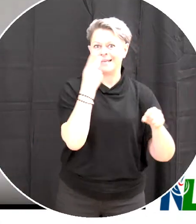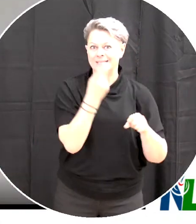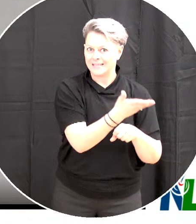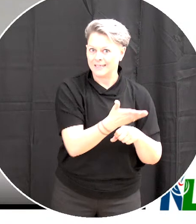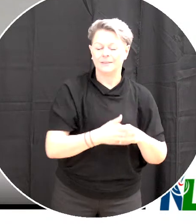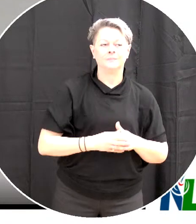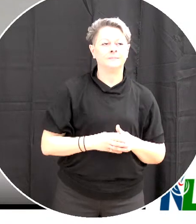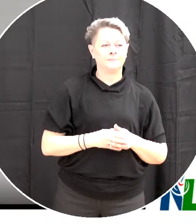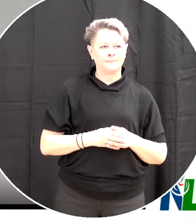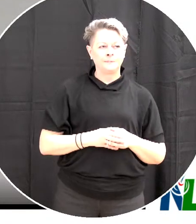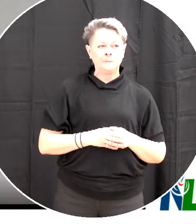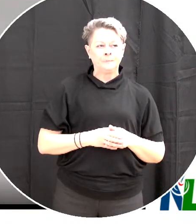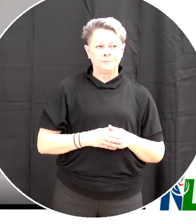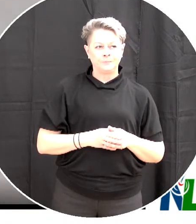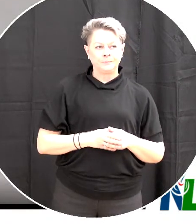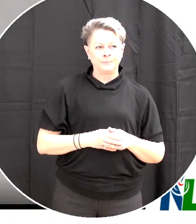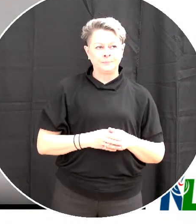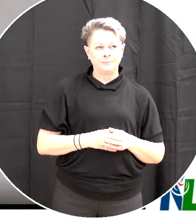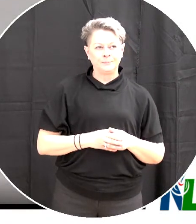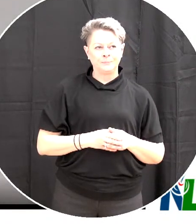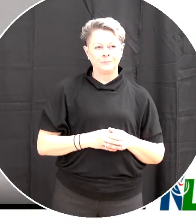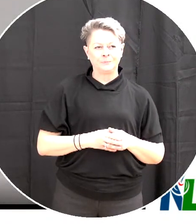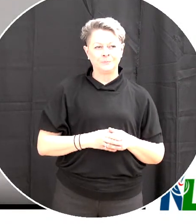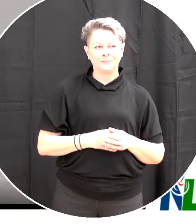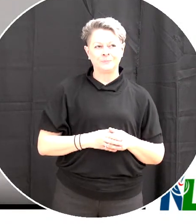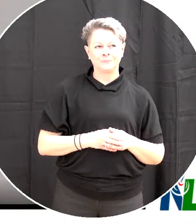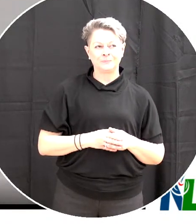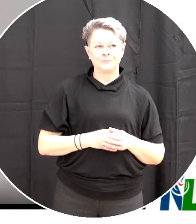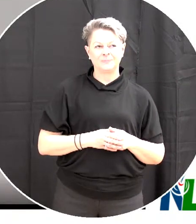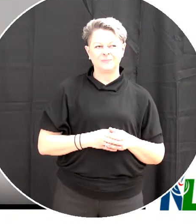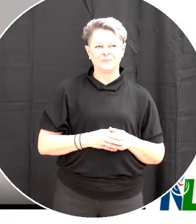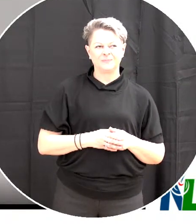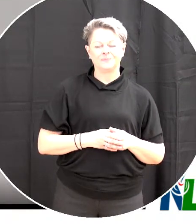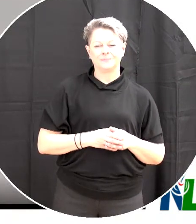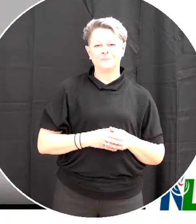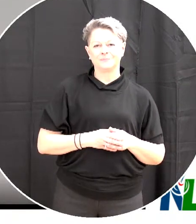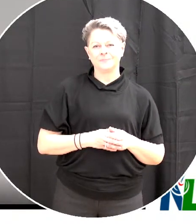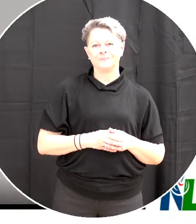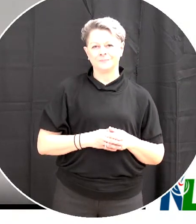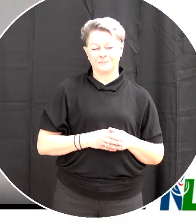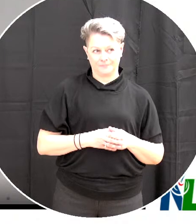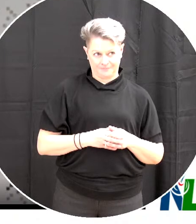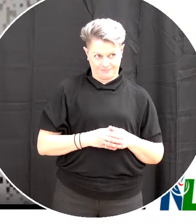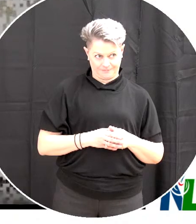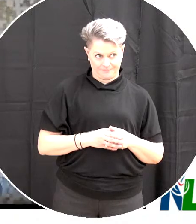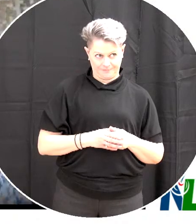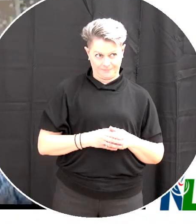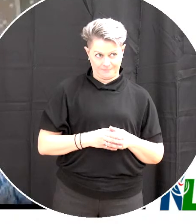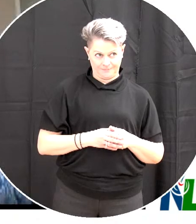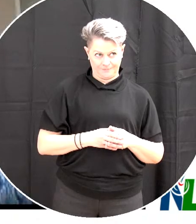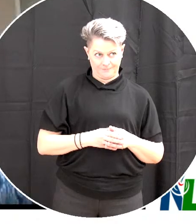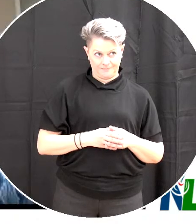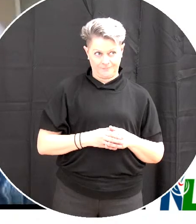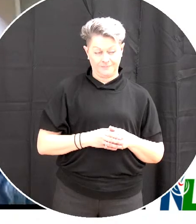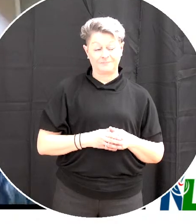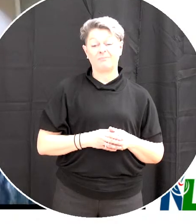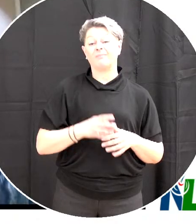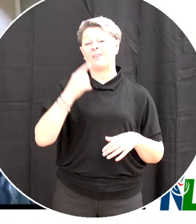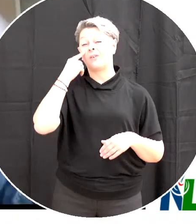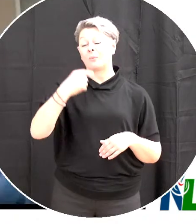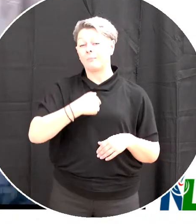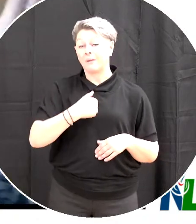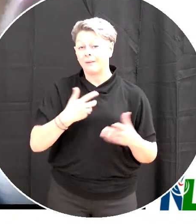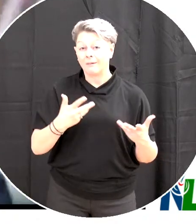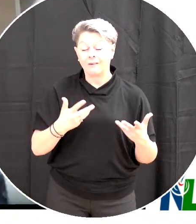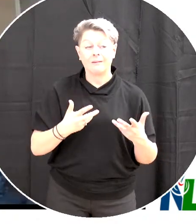they're writing in response. But, obviously that's why we teach, right? To come in and meet with them. And I mean, you just get another layer. I mean, for me